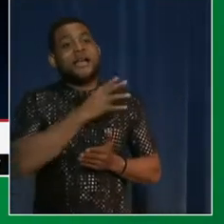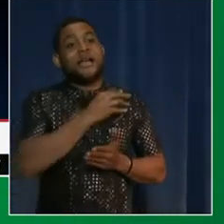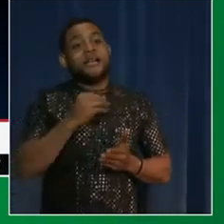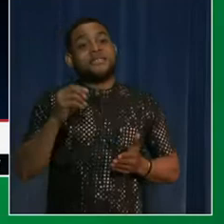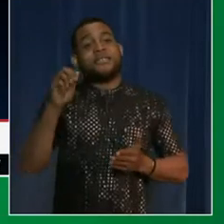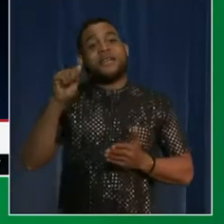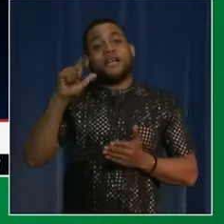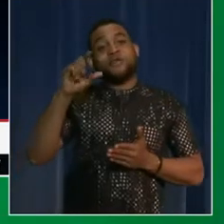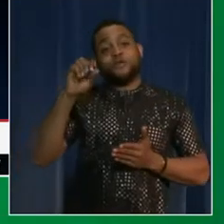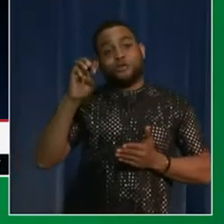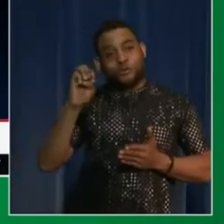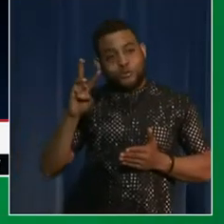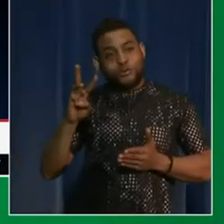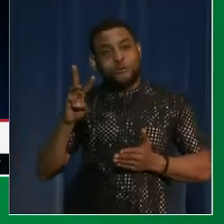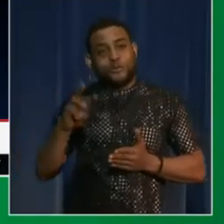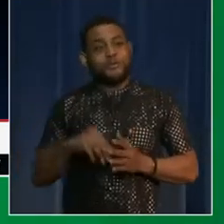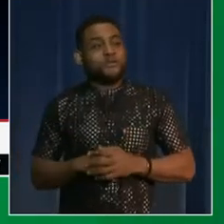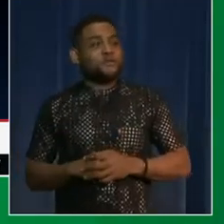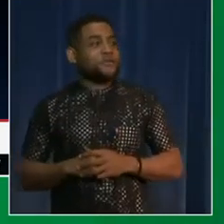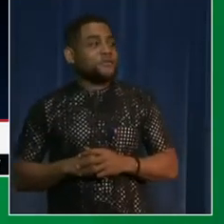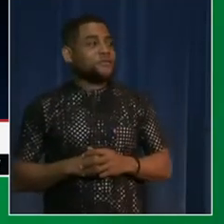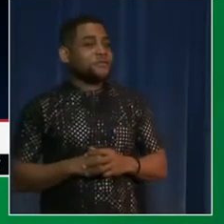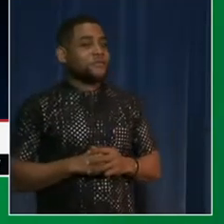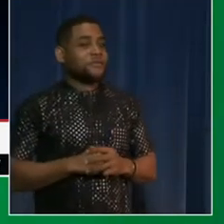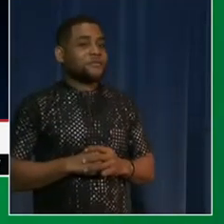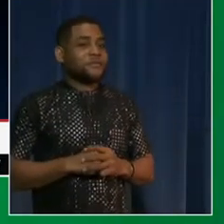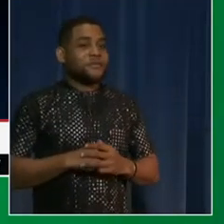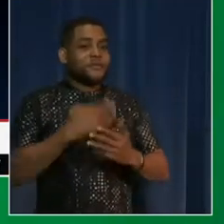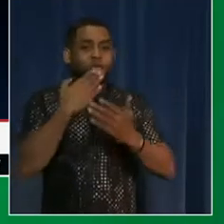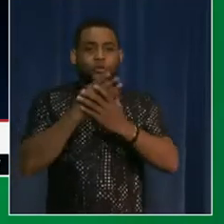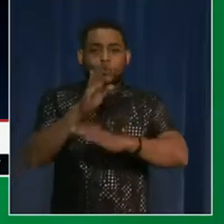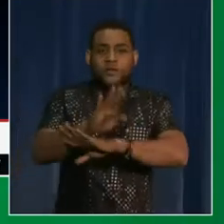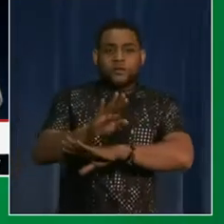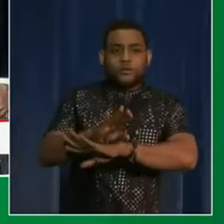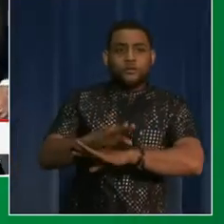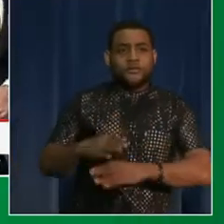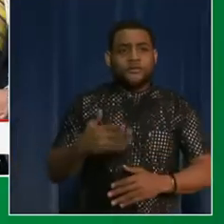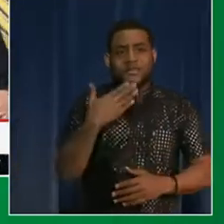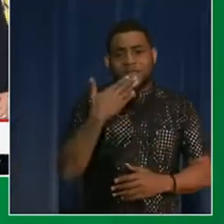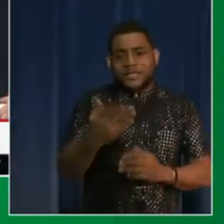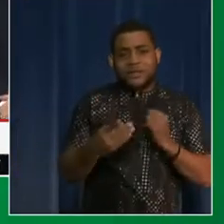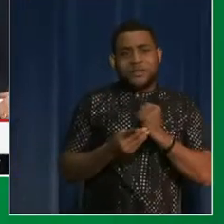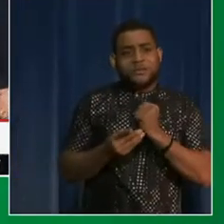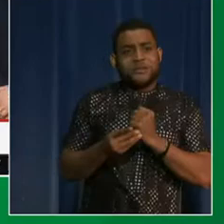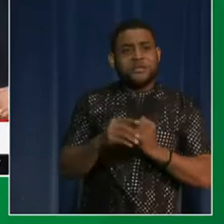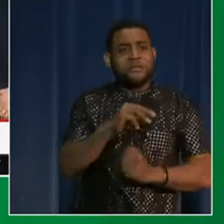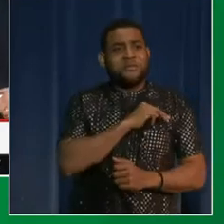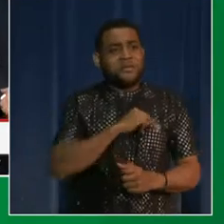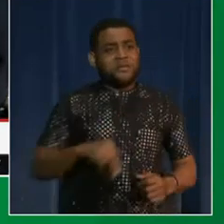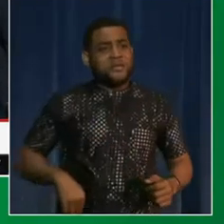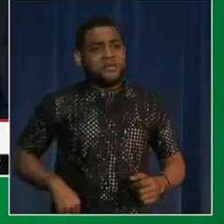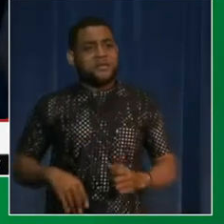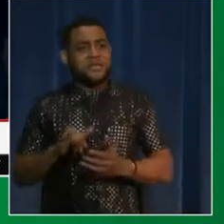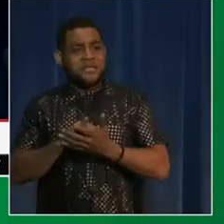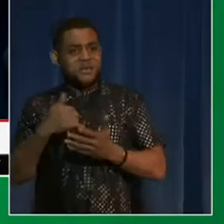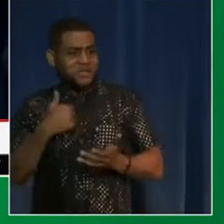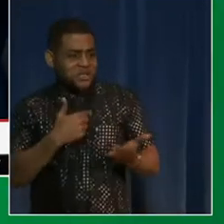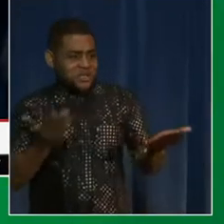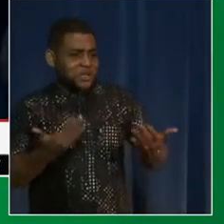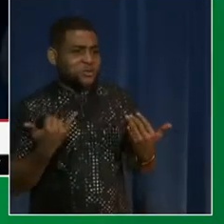Good afternoon. Thank you to the mayor and the deputy mayor for having us this afternoon. Google's